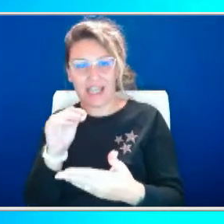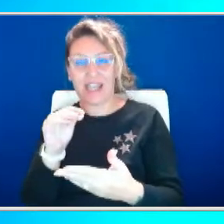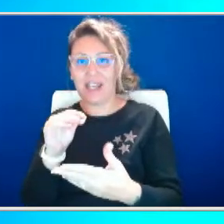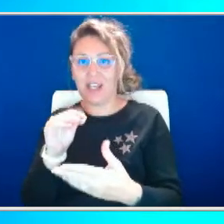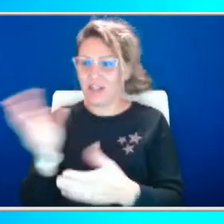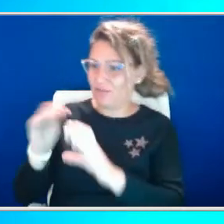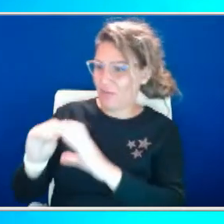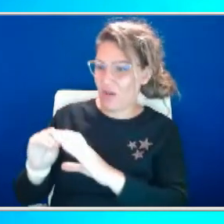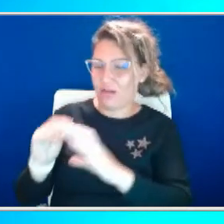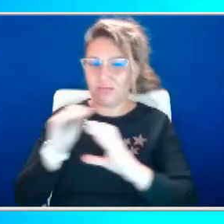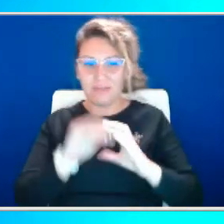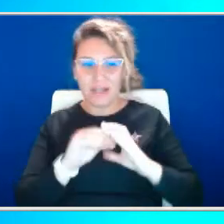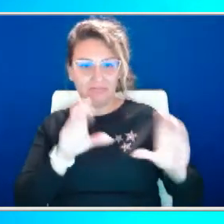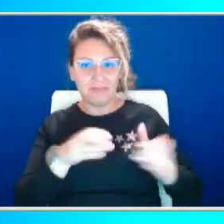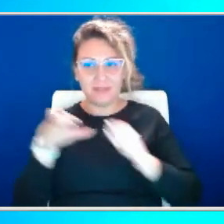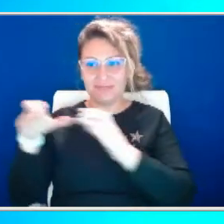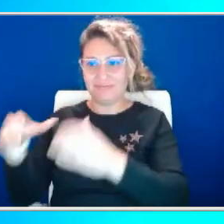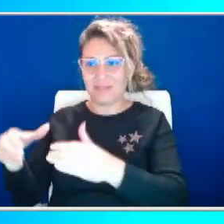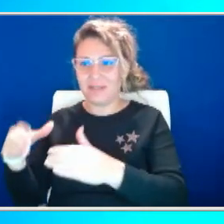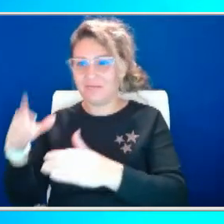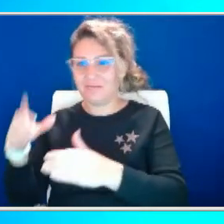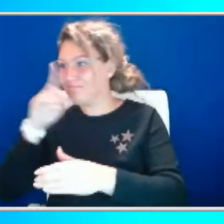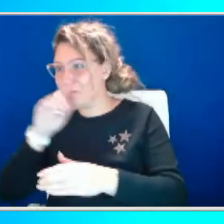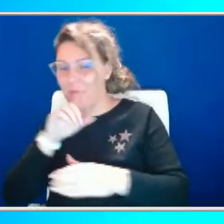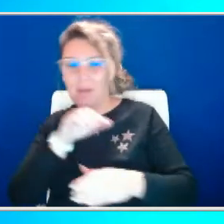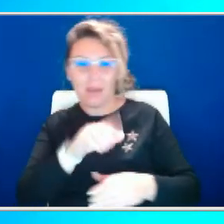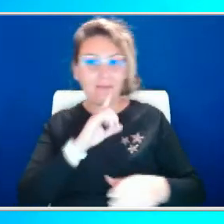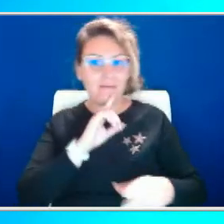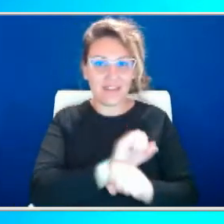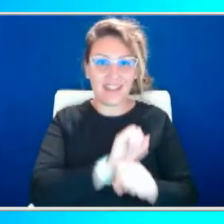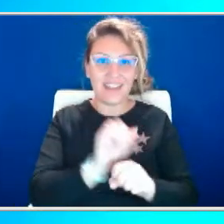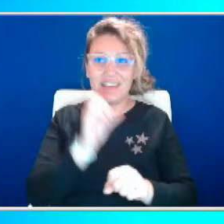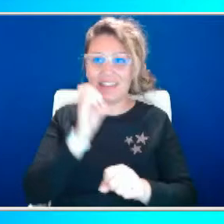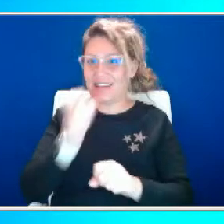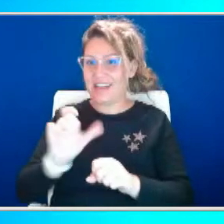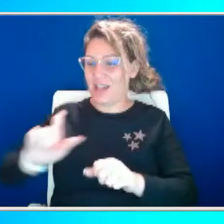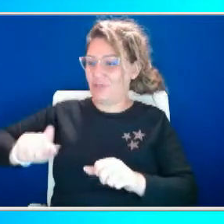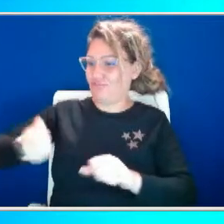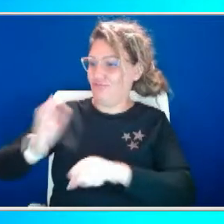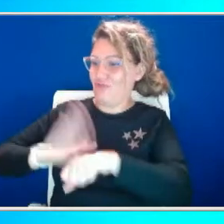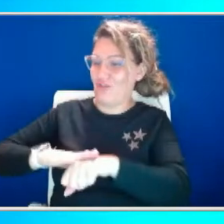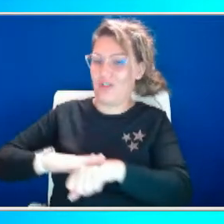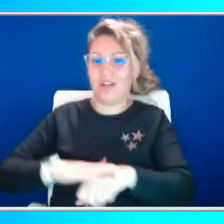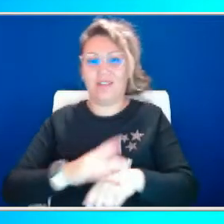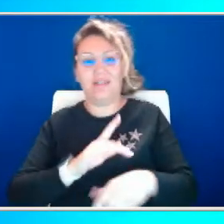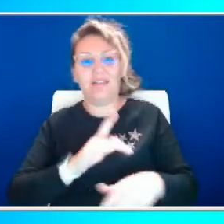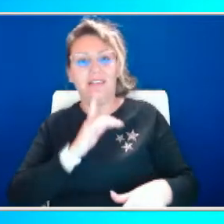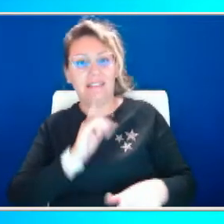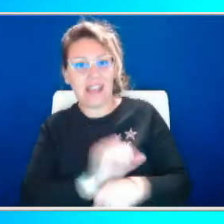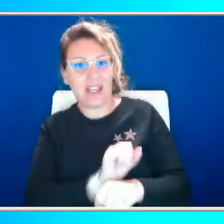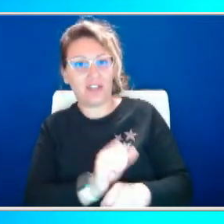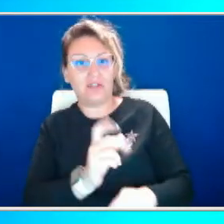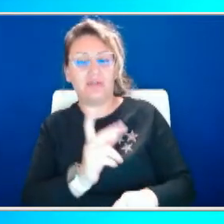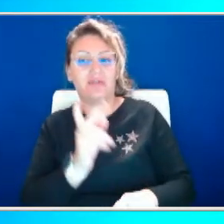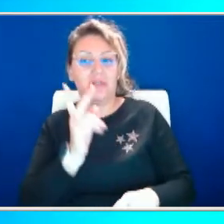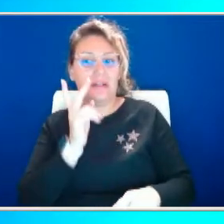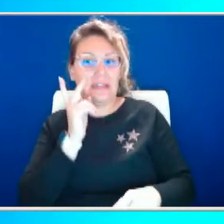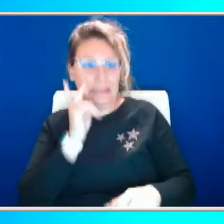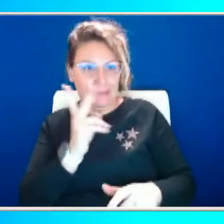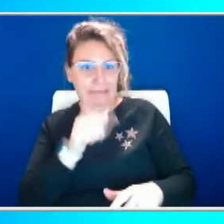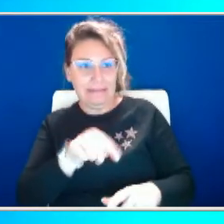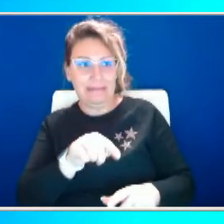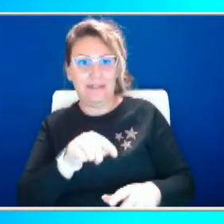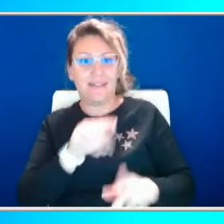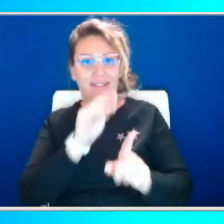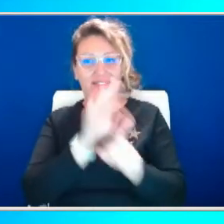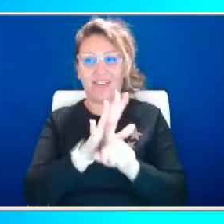two populations of patients and actually don't really turn it on in one side and actually turn it on, you can see what the actual effect is. So that's why those results